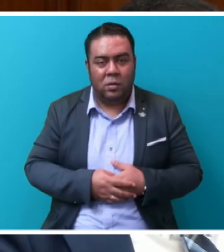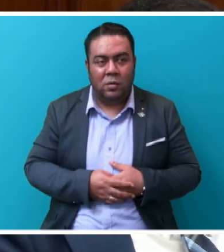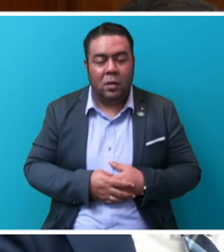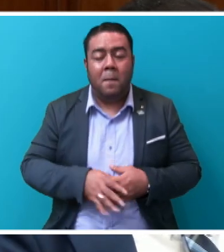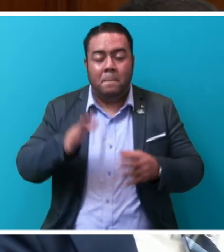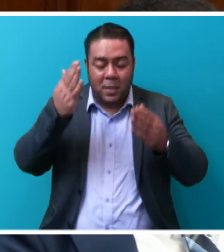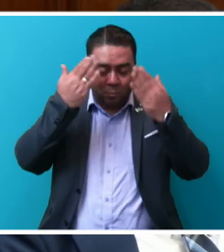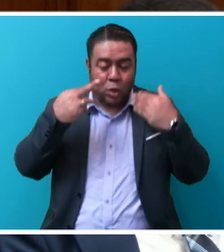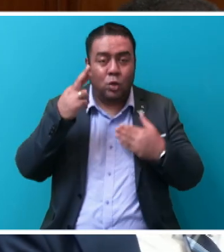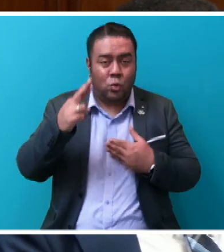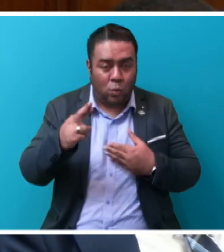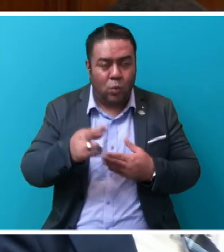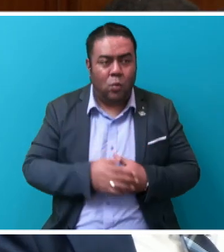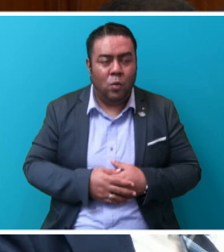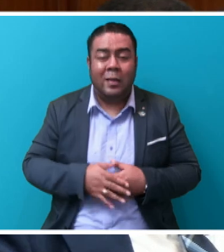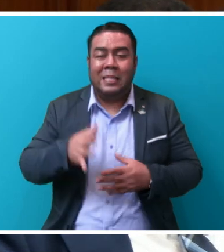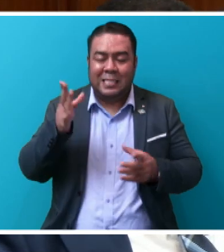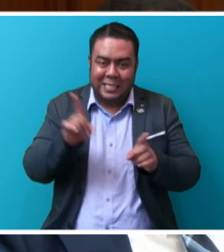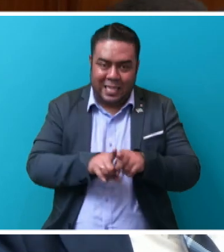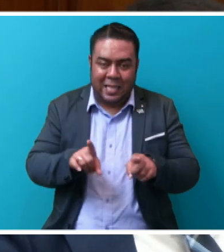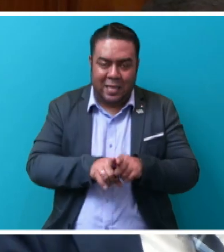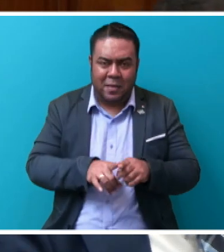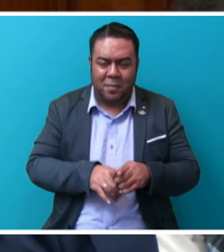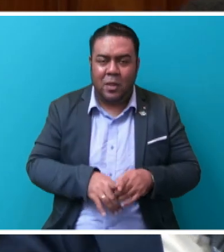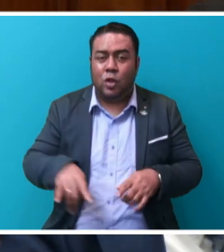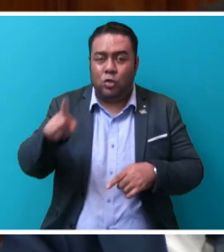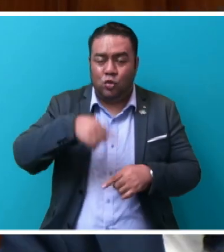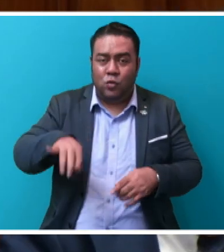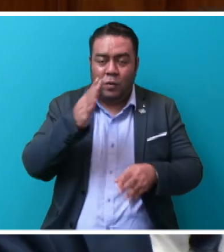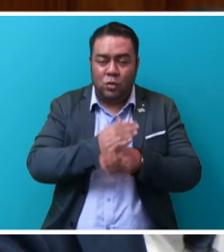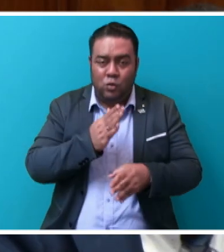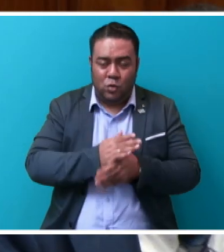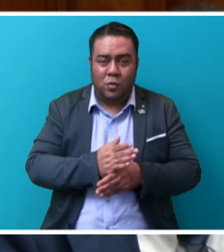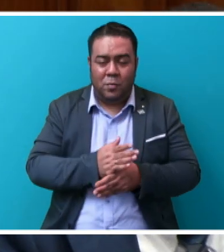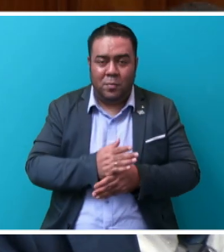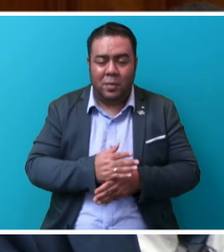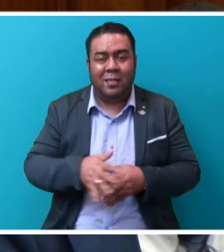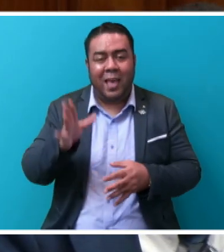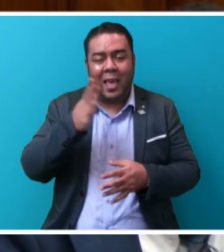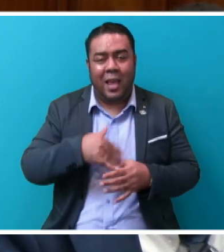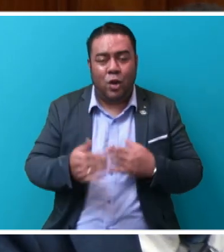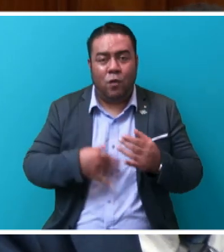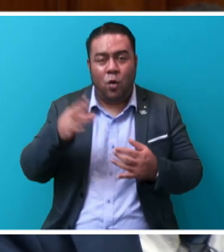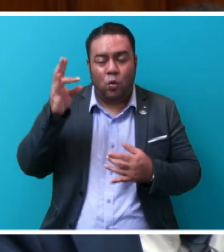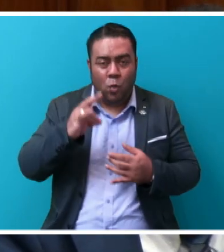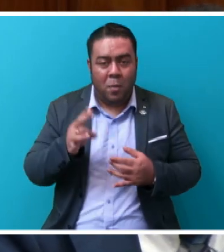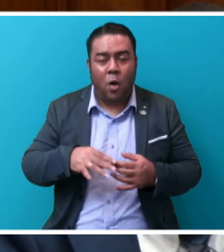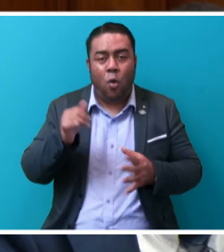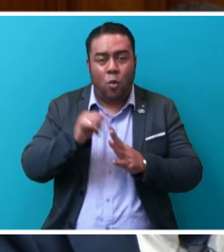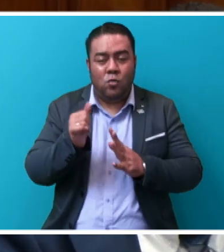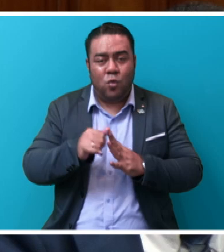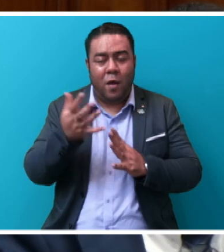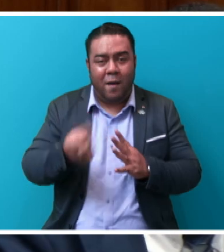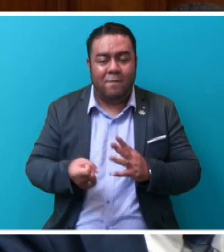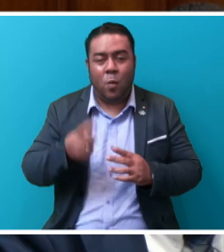Mr. Speaker, sir, similarly, the Suva Job Fair at the end of October also provided a total